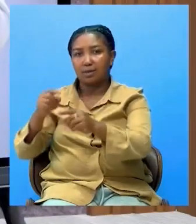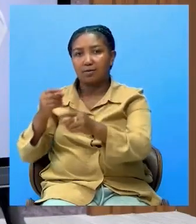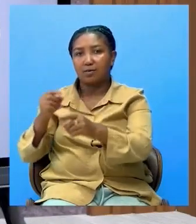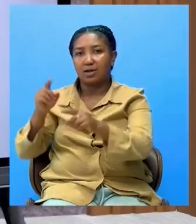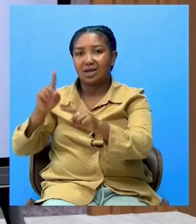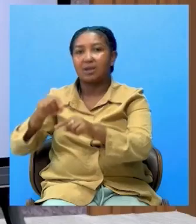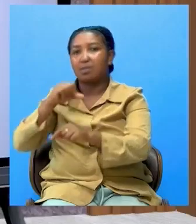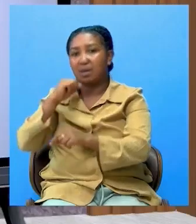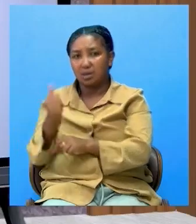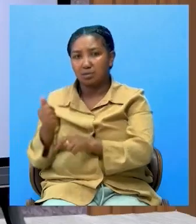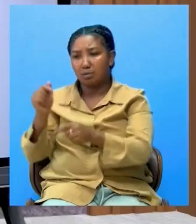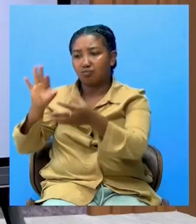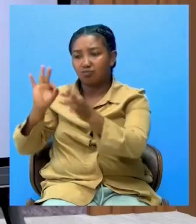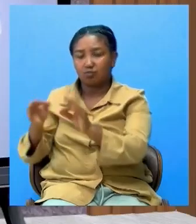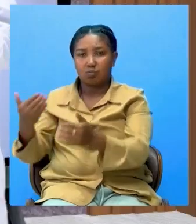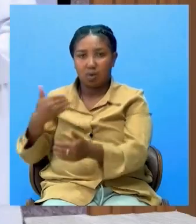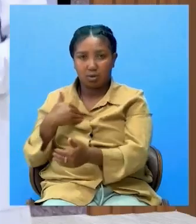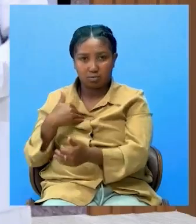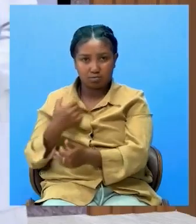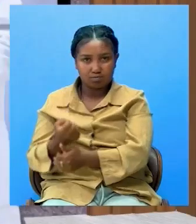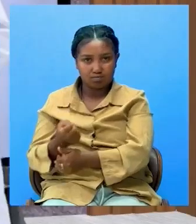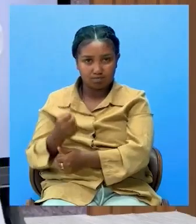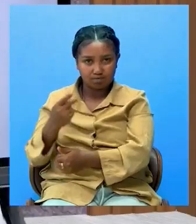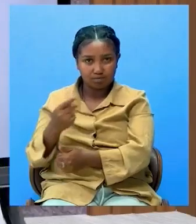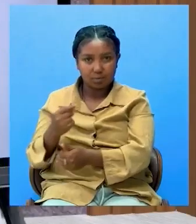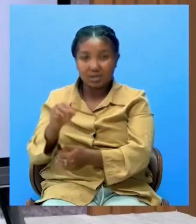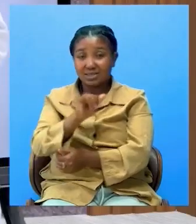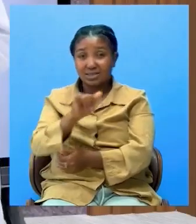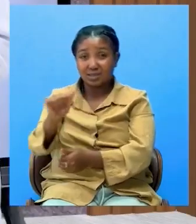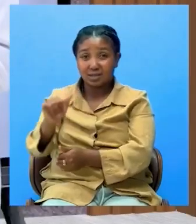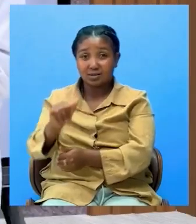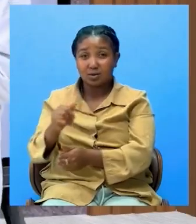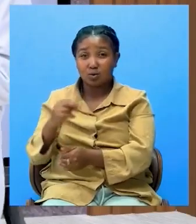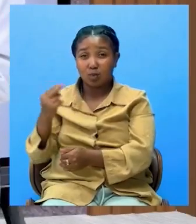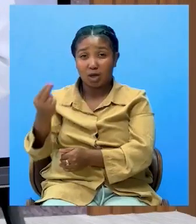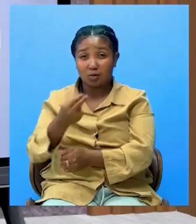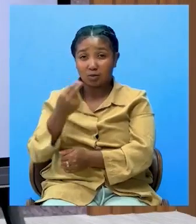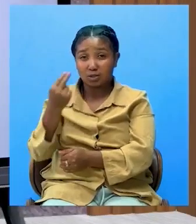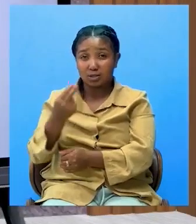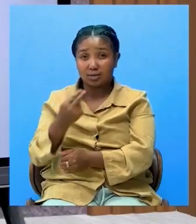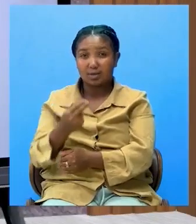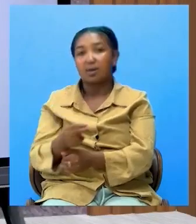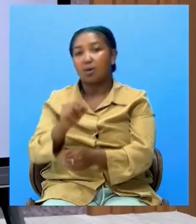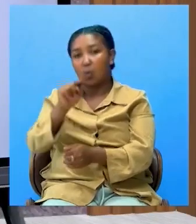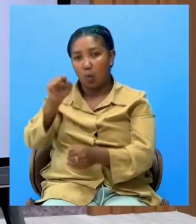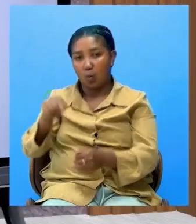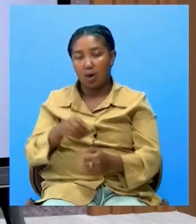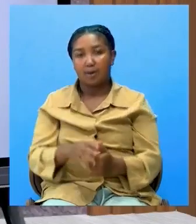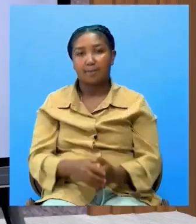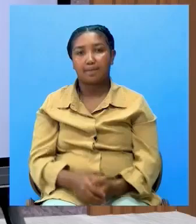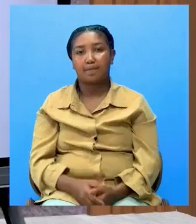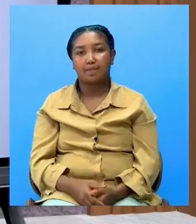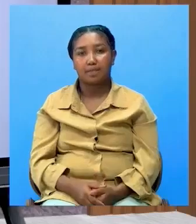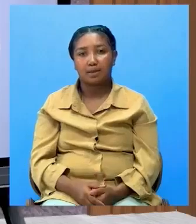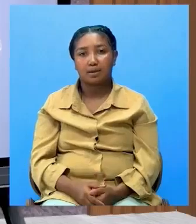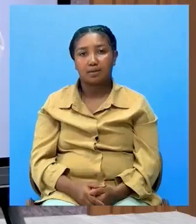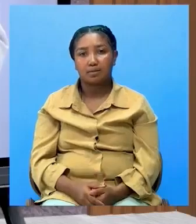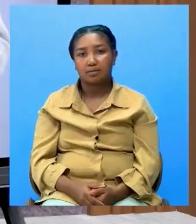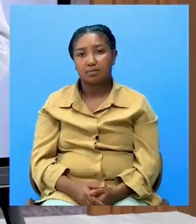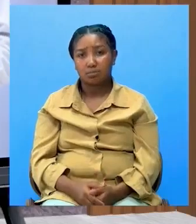can stand by itself. Is it clear? For such cases, we can use comma. I hope it's